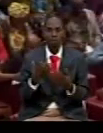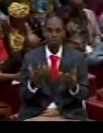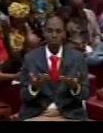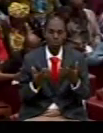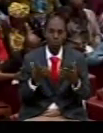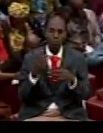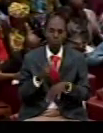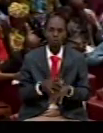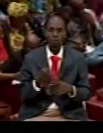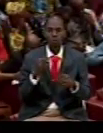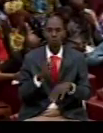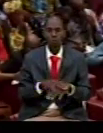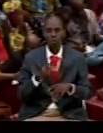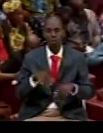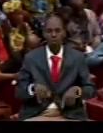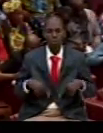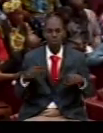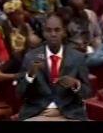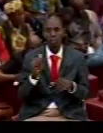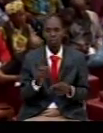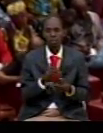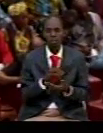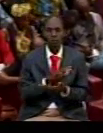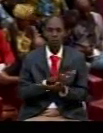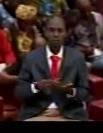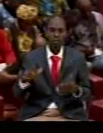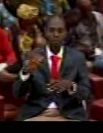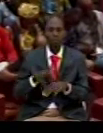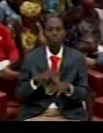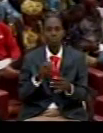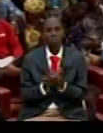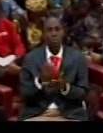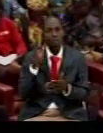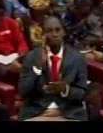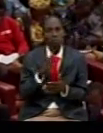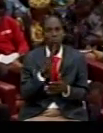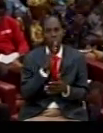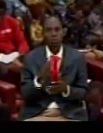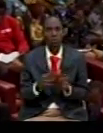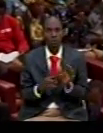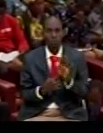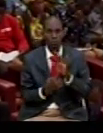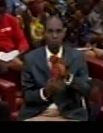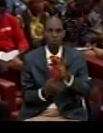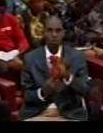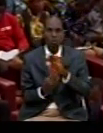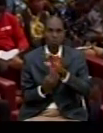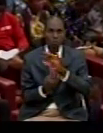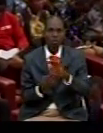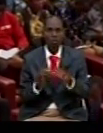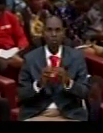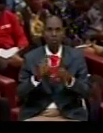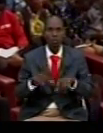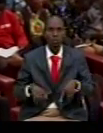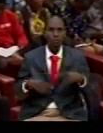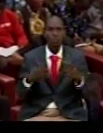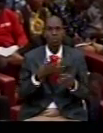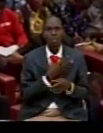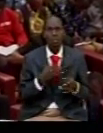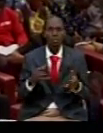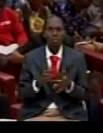your life. A divine touch that is going to be manifest in your life. And it is for